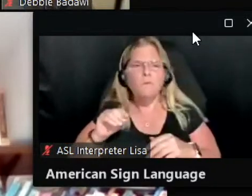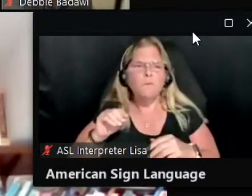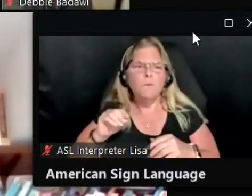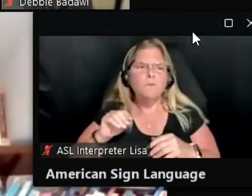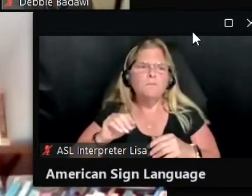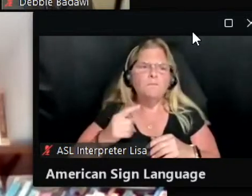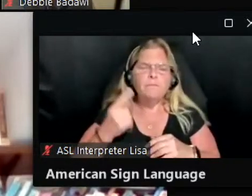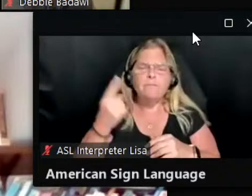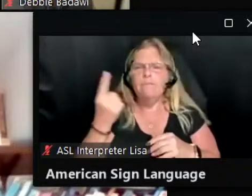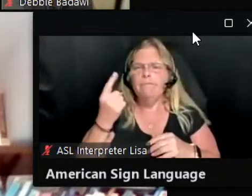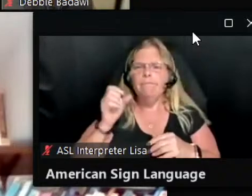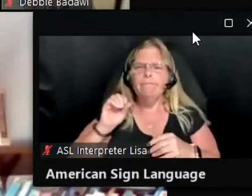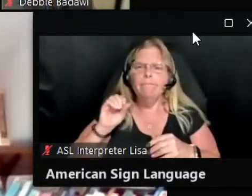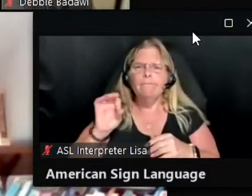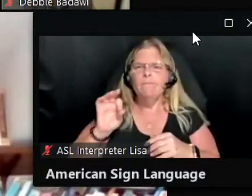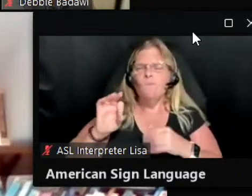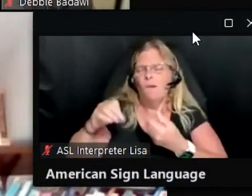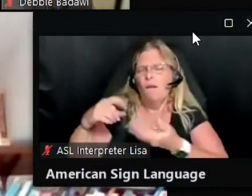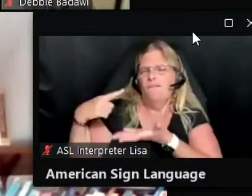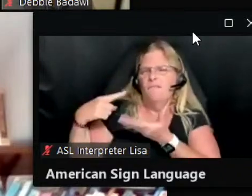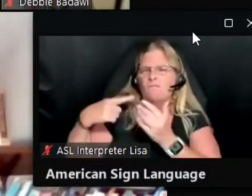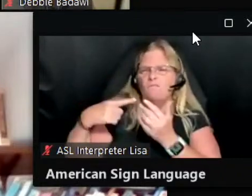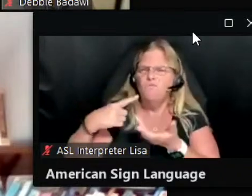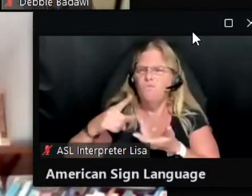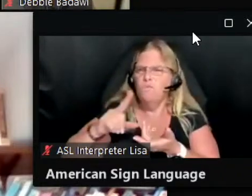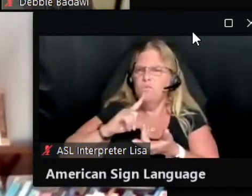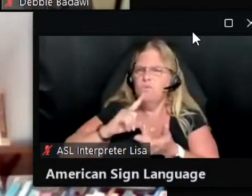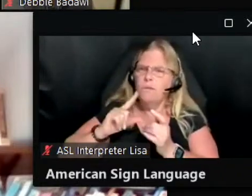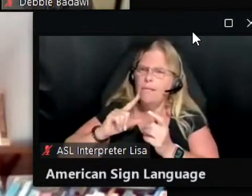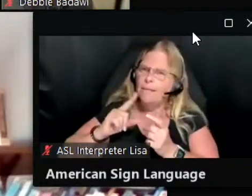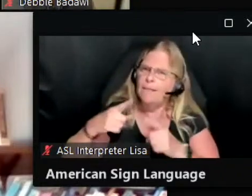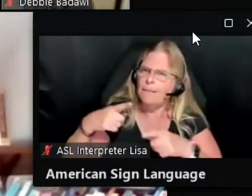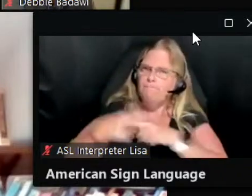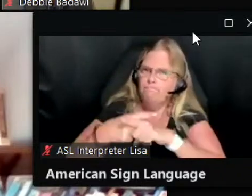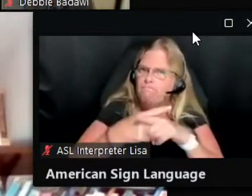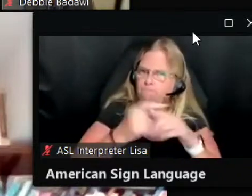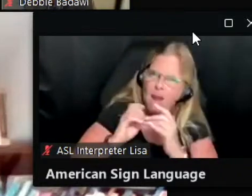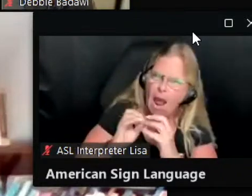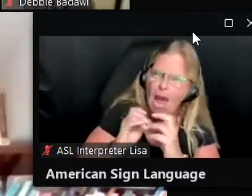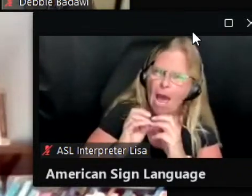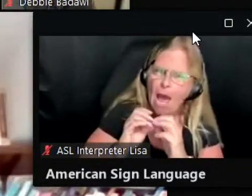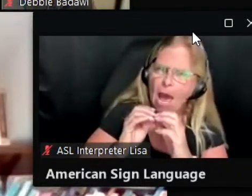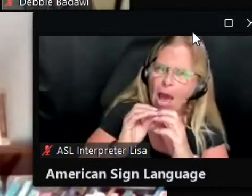a controversial question, but I certainly think it needs to be examined.